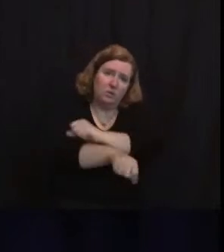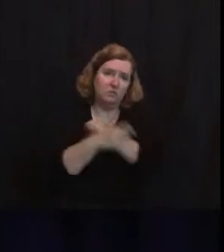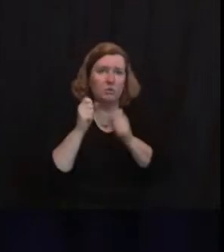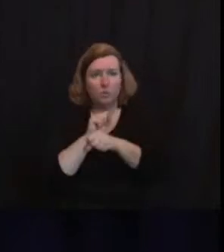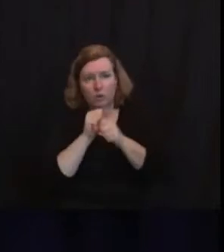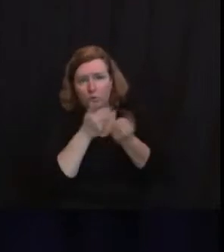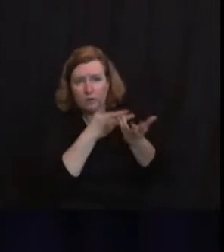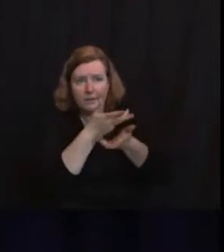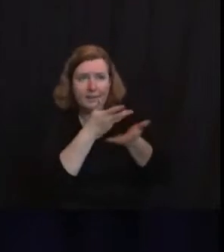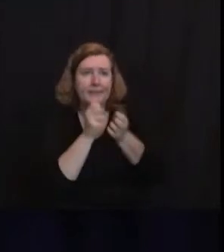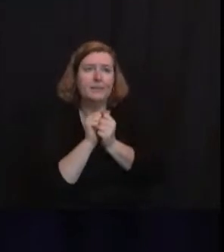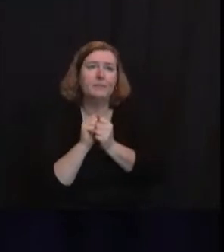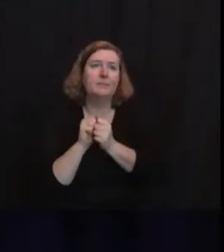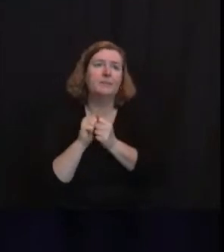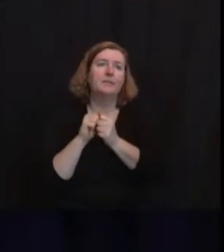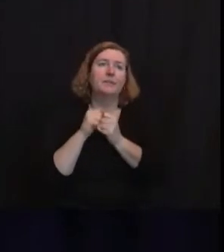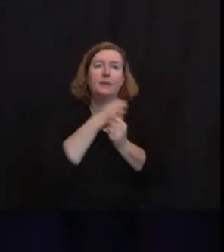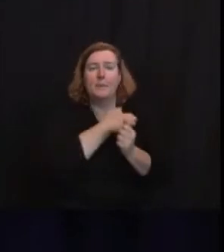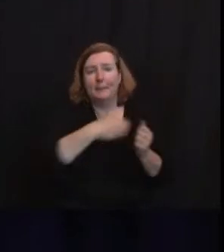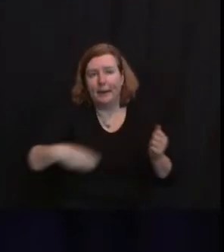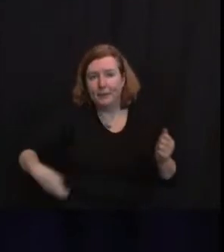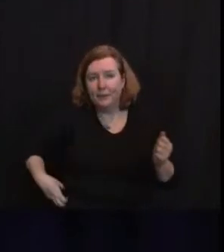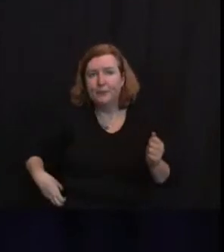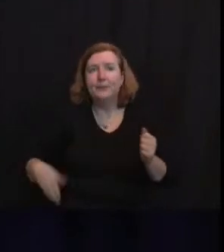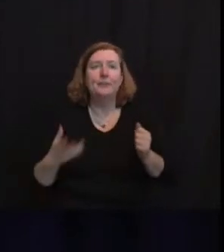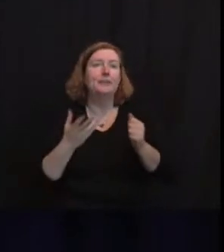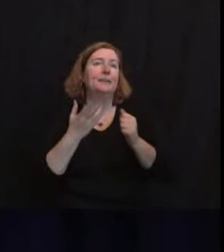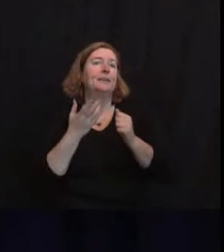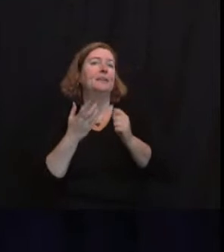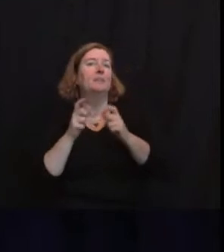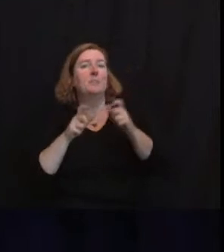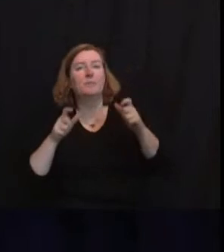elected officials, the community trusted advisors, and the religious